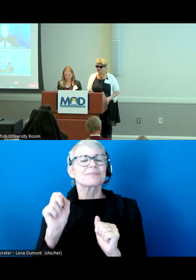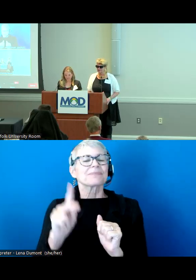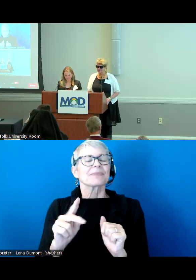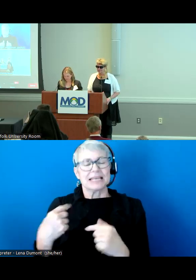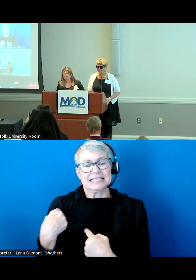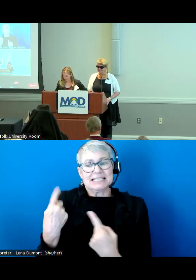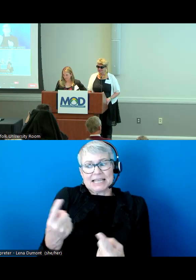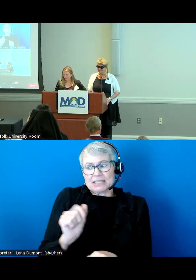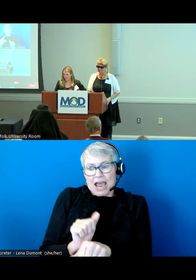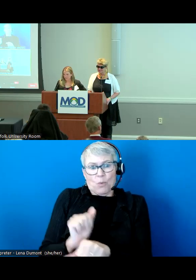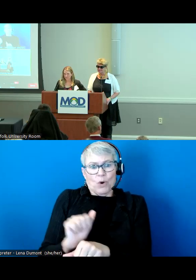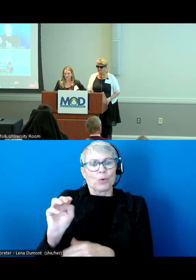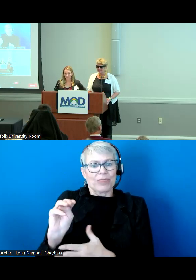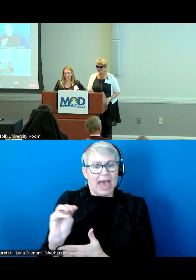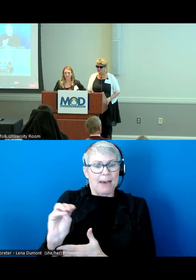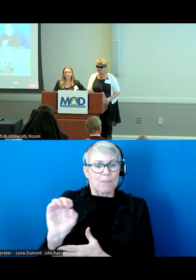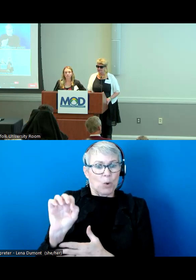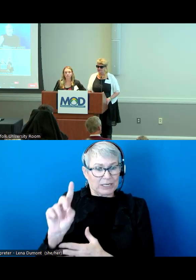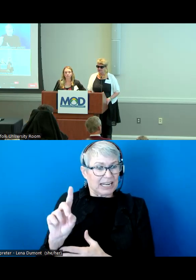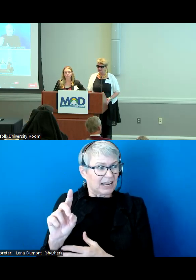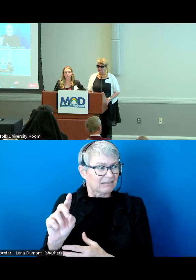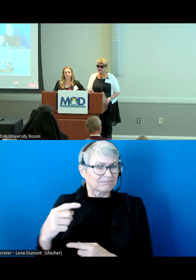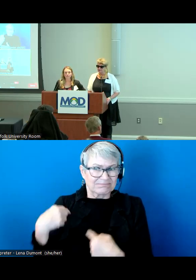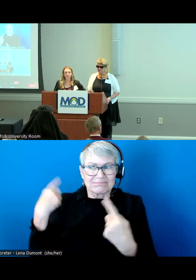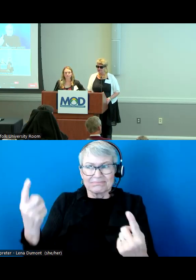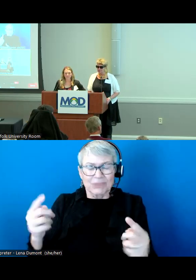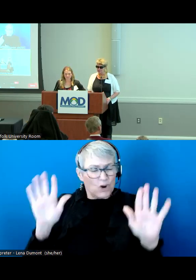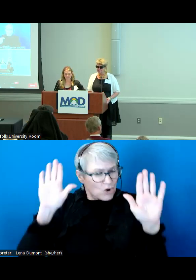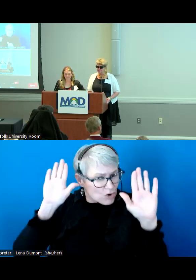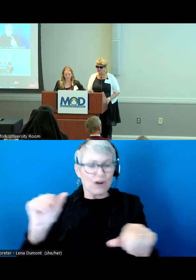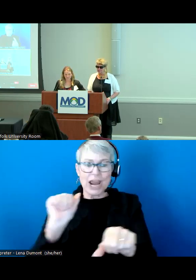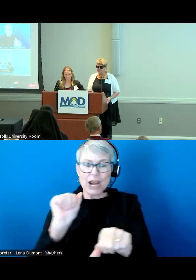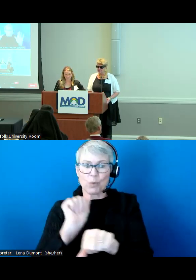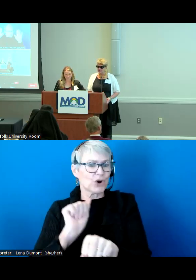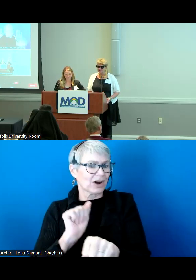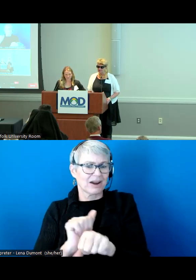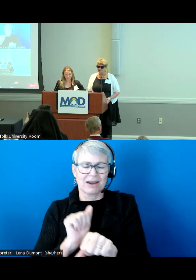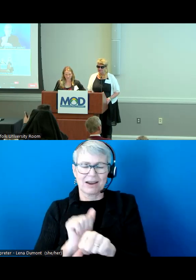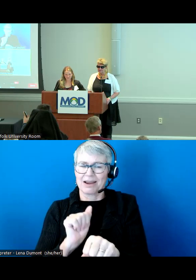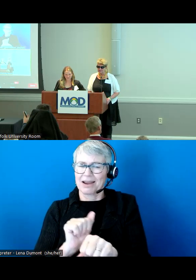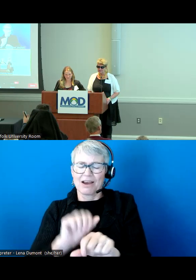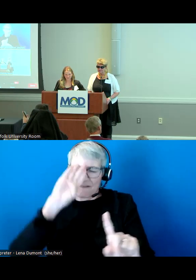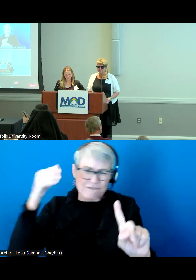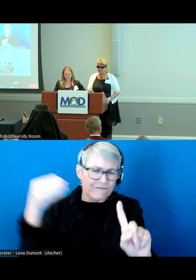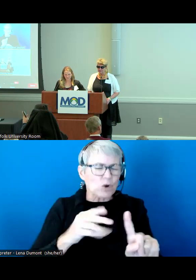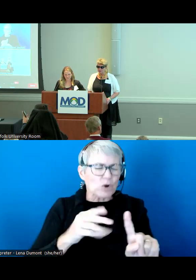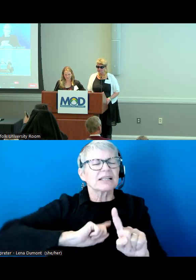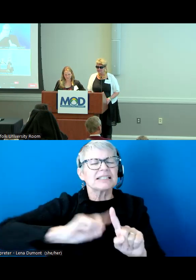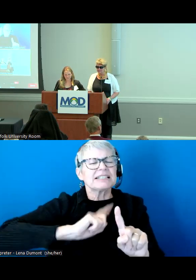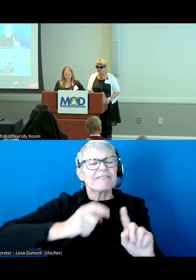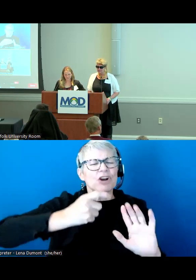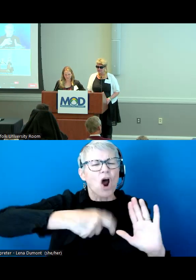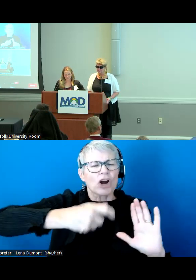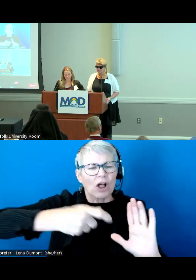lot of great work with MOD. I shouldn't say it that way, but there's been a major focus on articles and things that are written on our